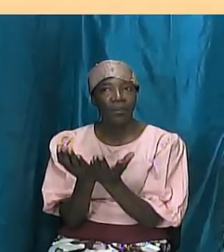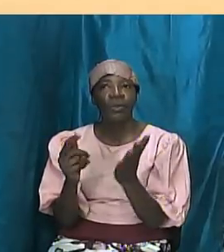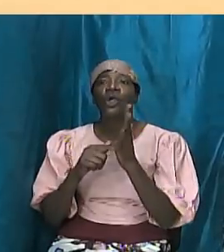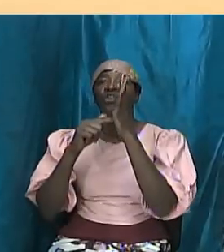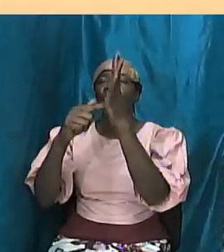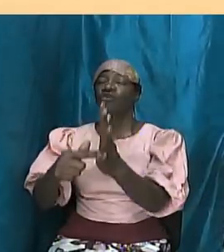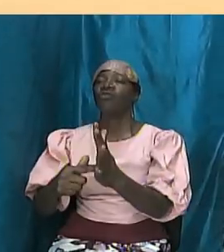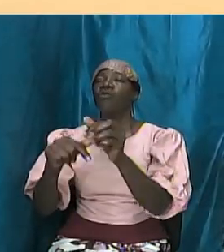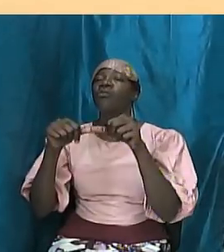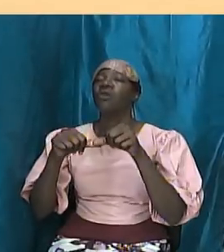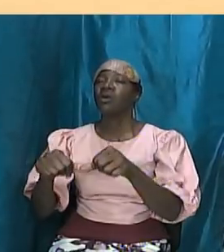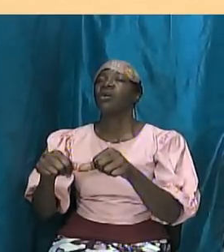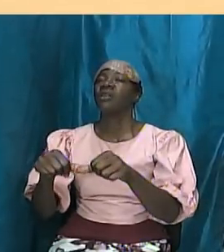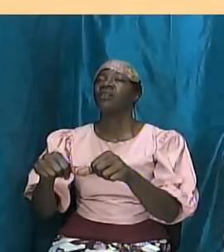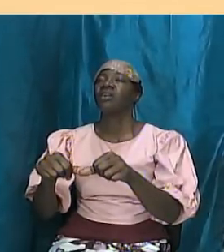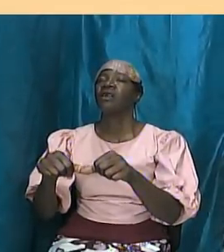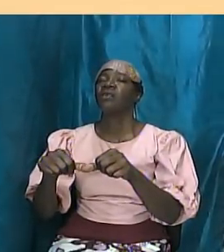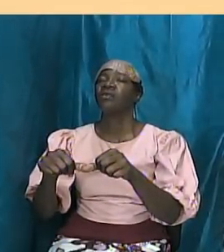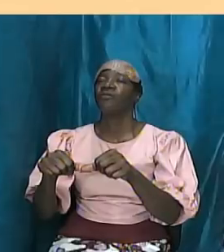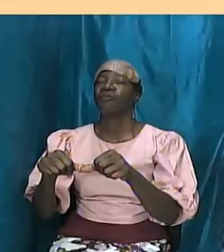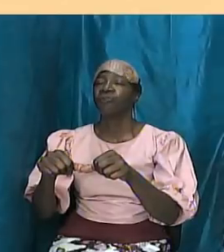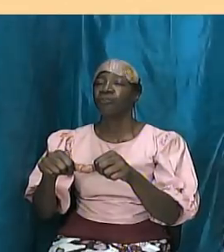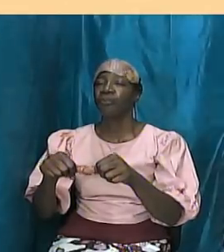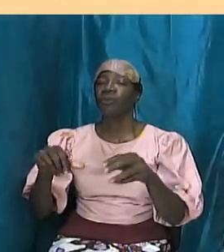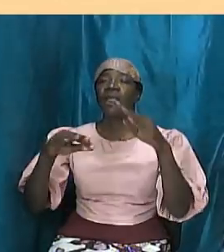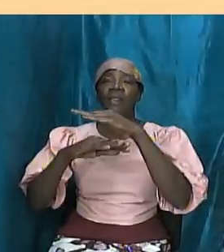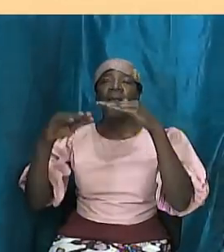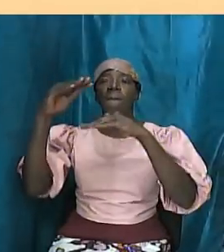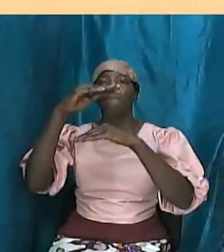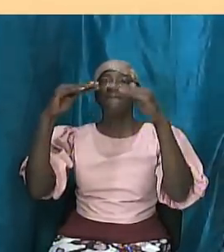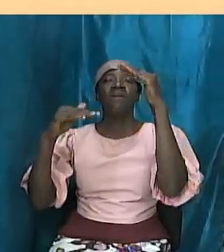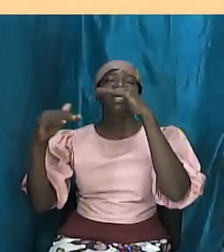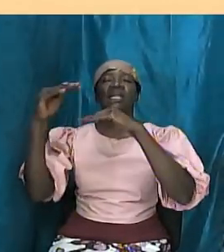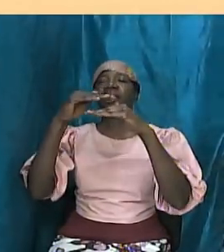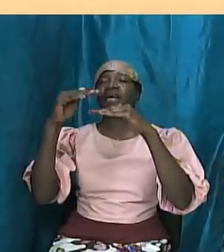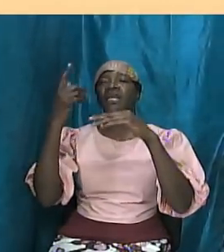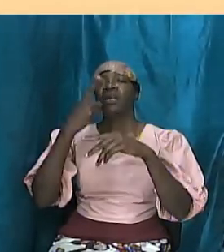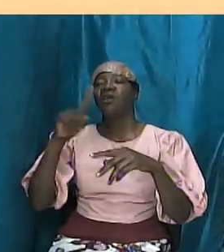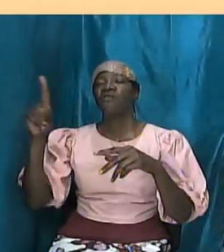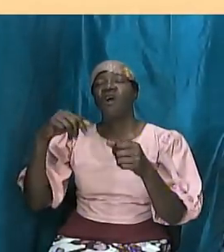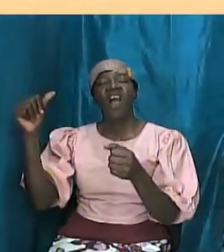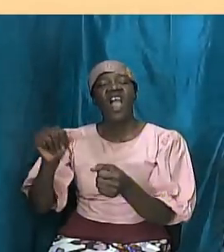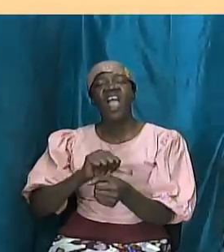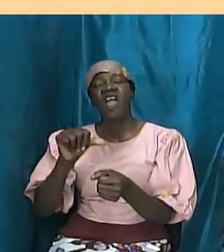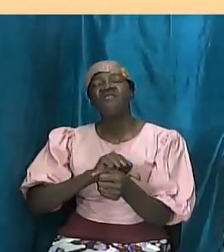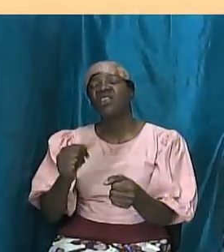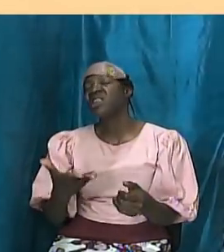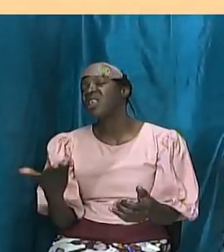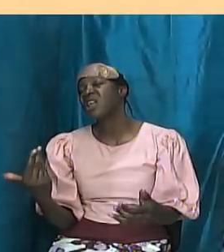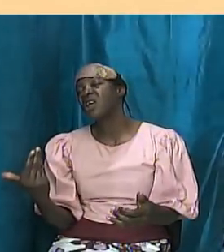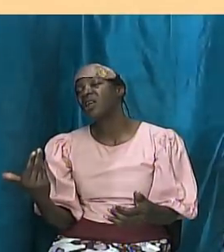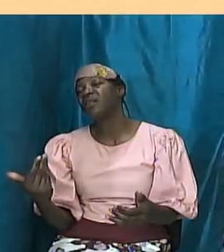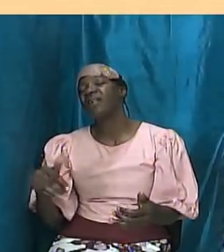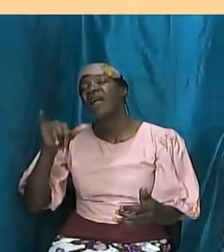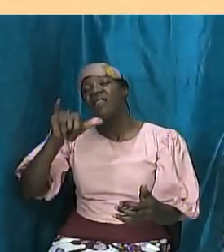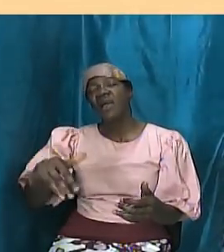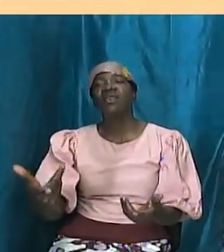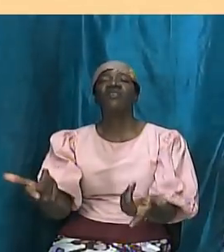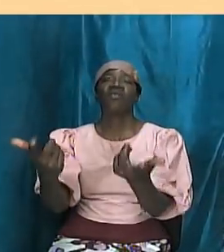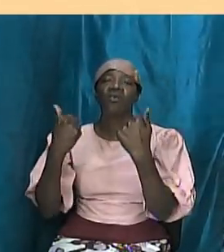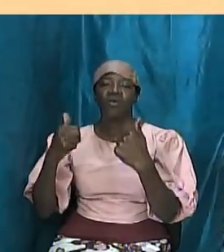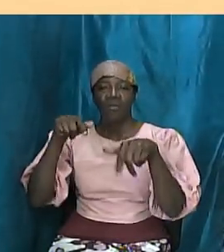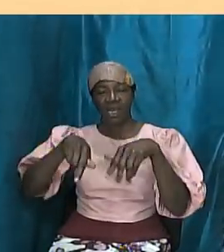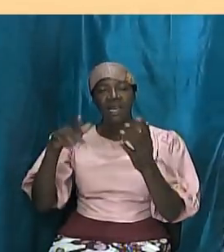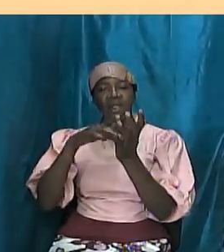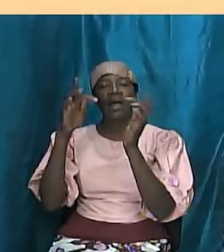outlines and contains the basic building block for everything else that is to come in the